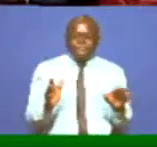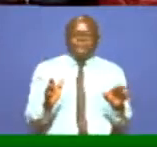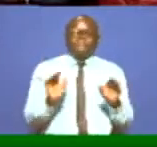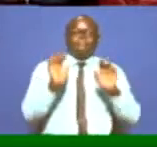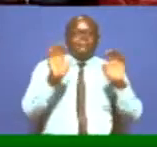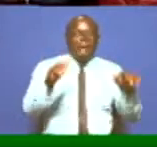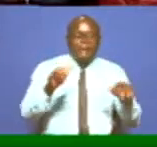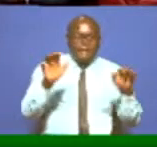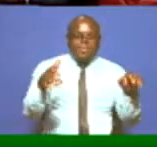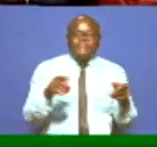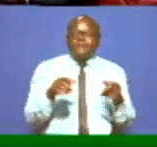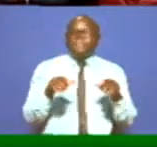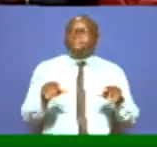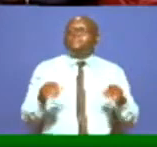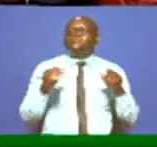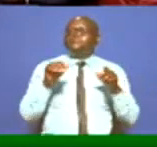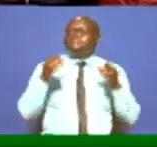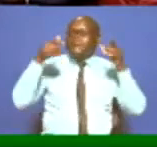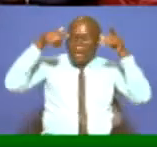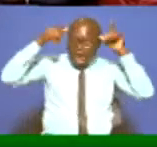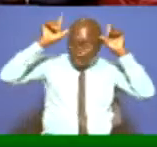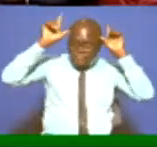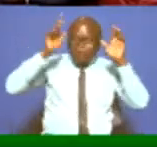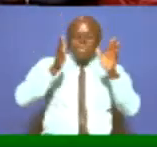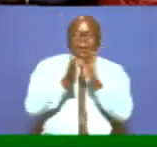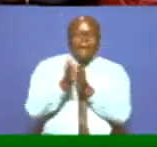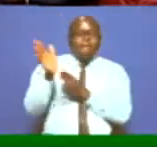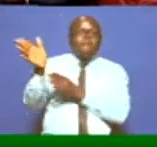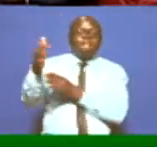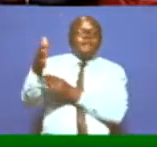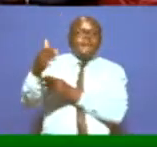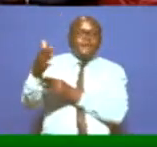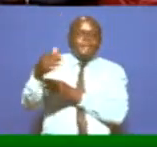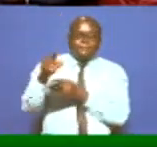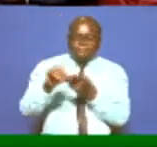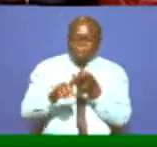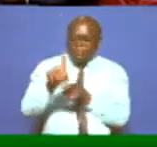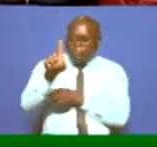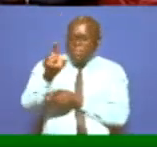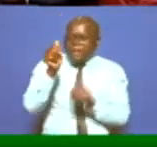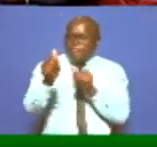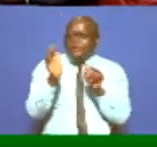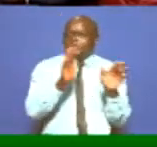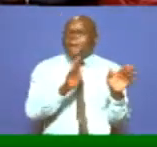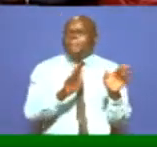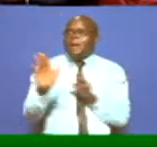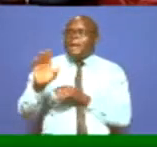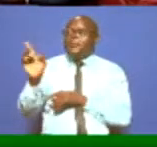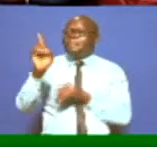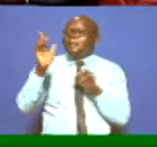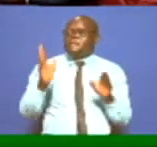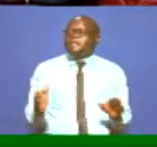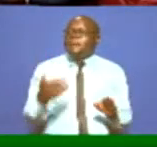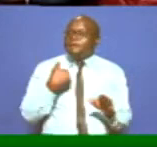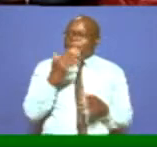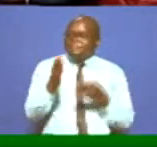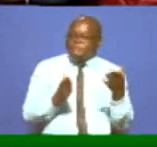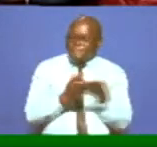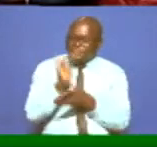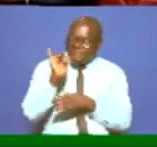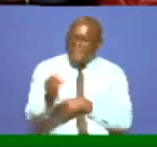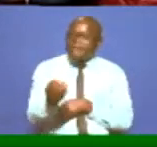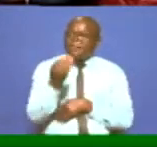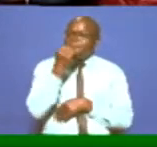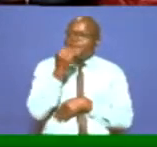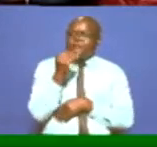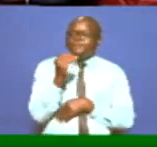Agriculture, Livestock and Fisheries. One, what measures has the ministry put in place to ensure that food harvested